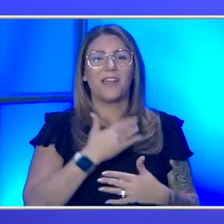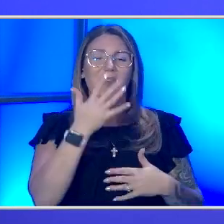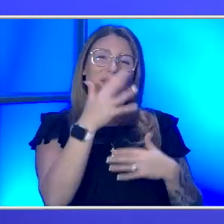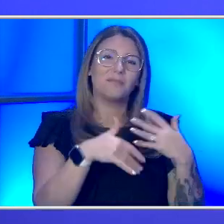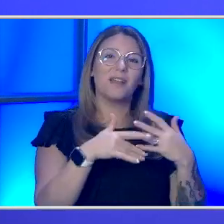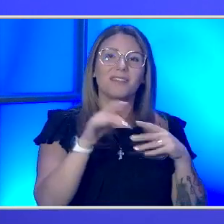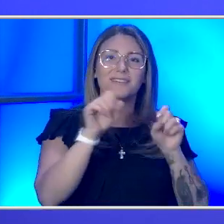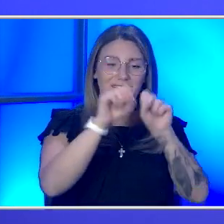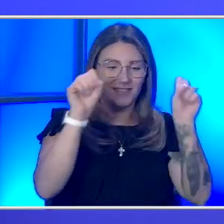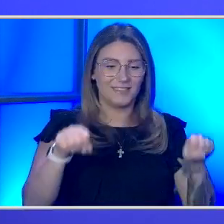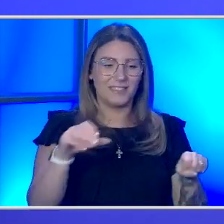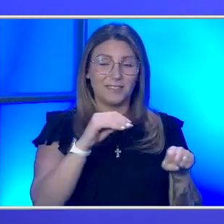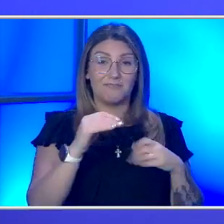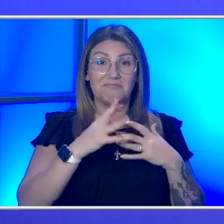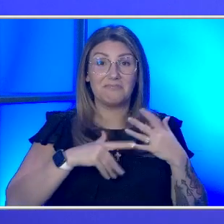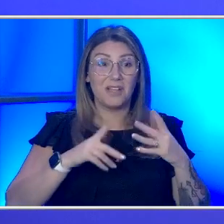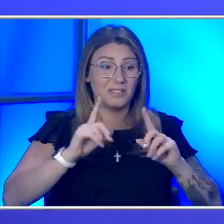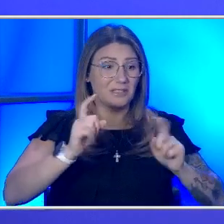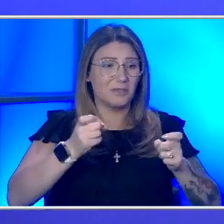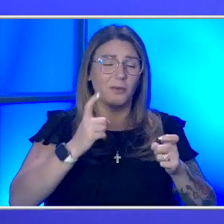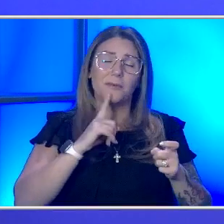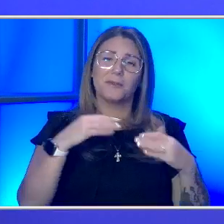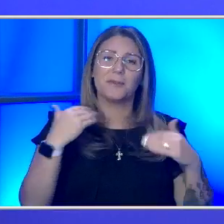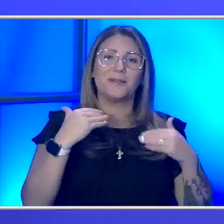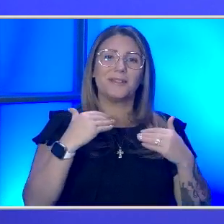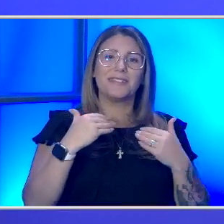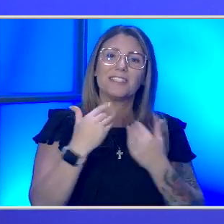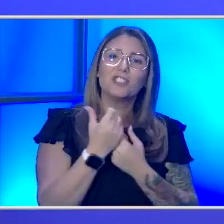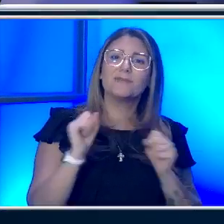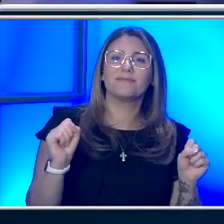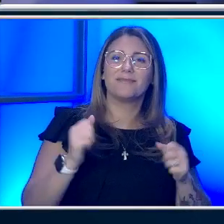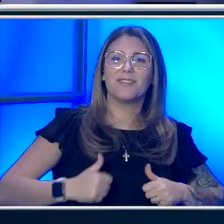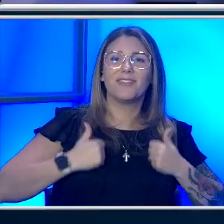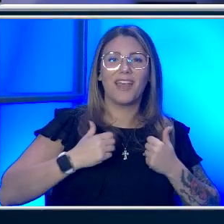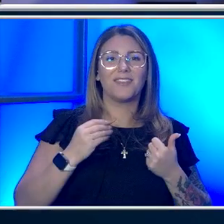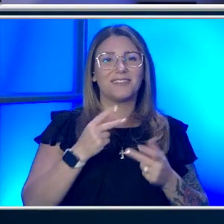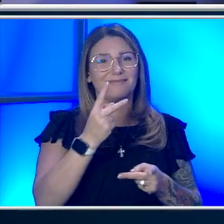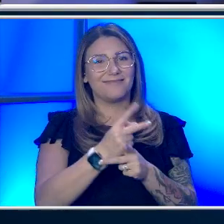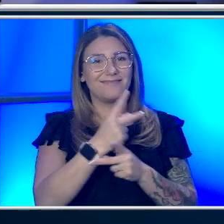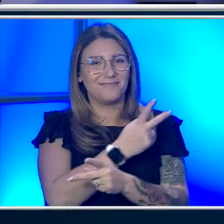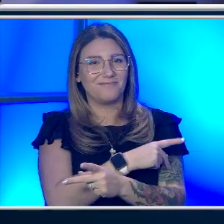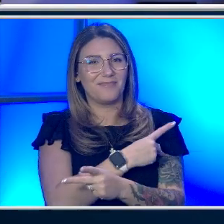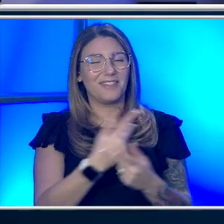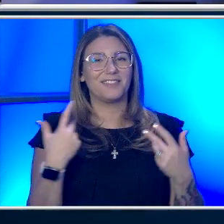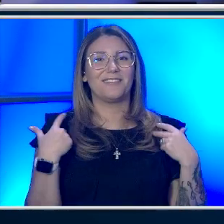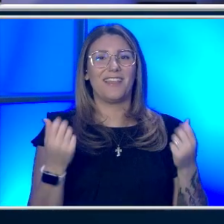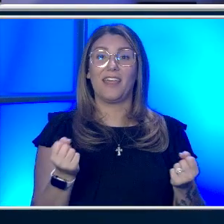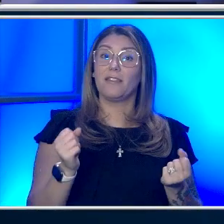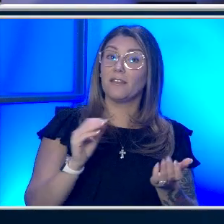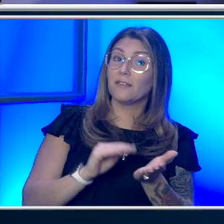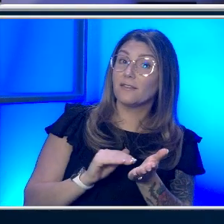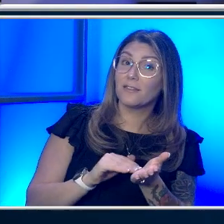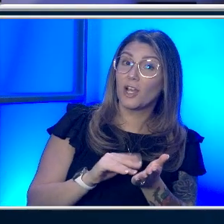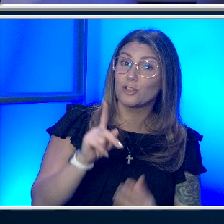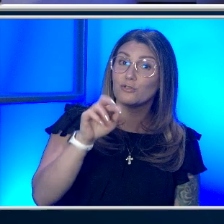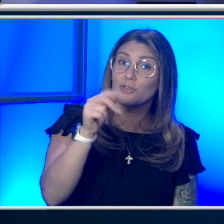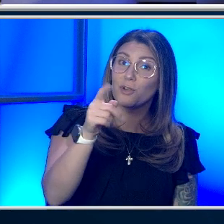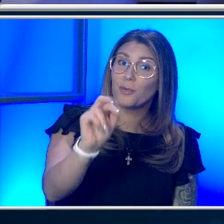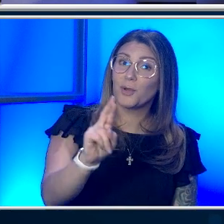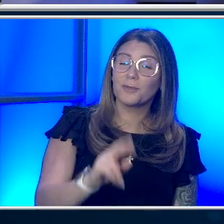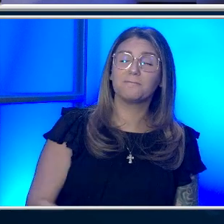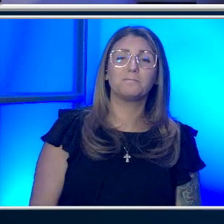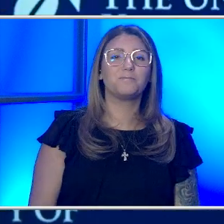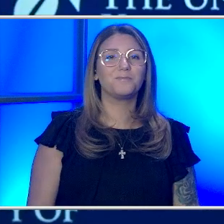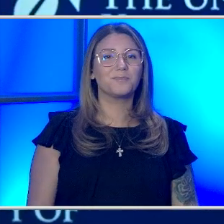truly are saving lives and keeping our patients healthy. Dr. Cooper, final thoughts from you. Yeah, I mean, I obviously